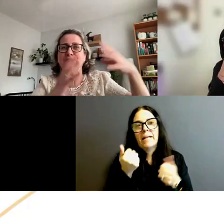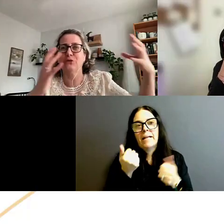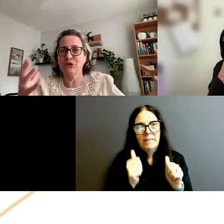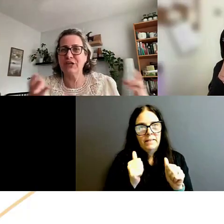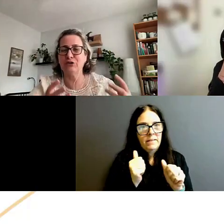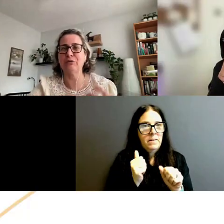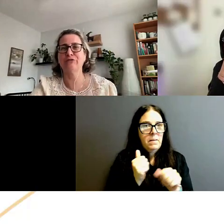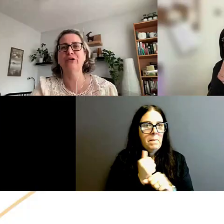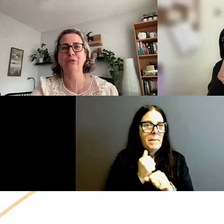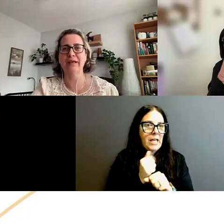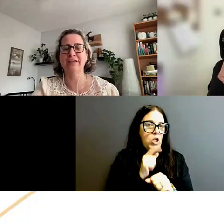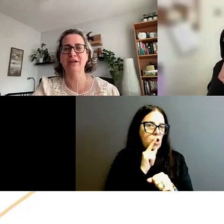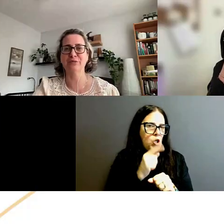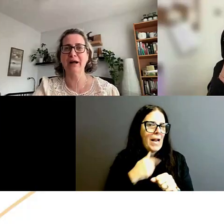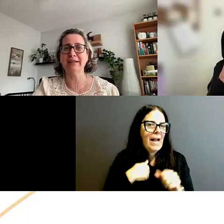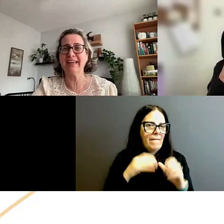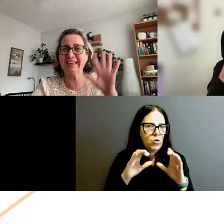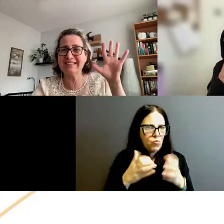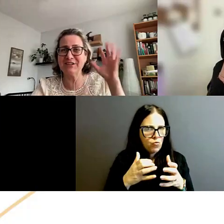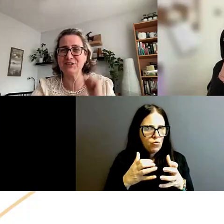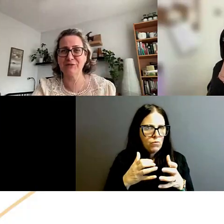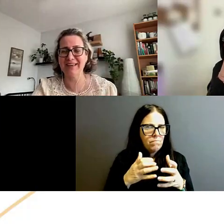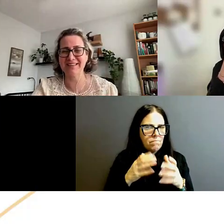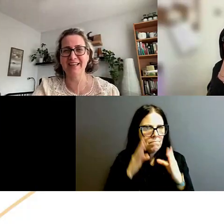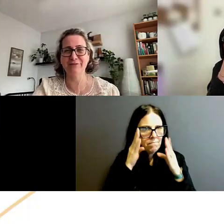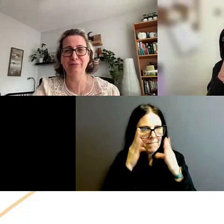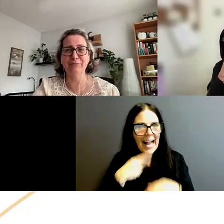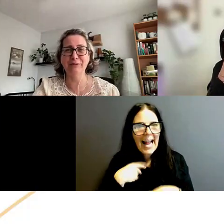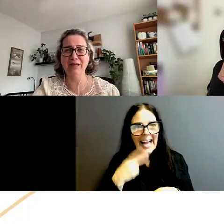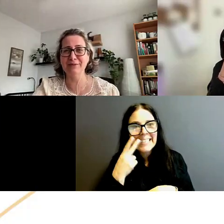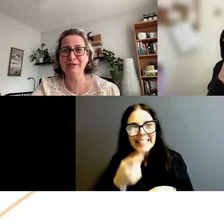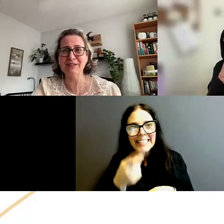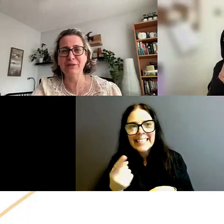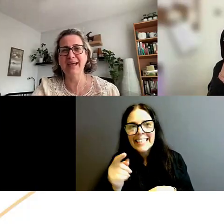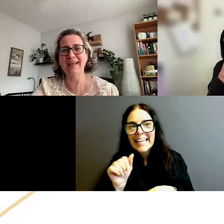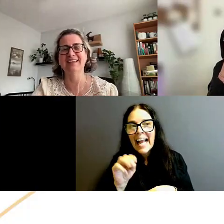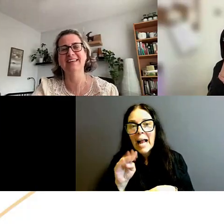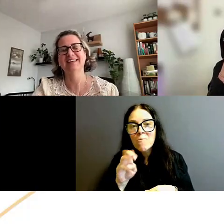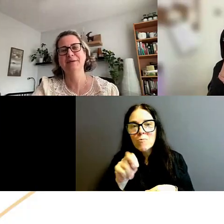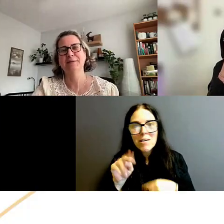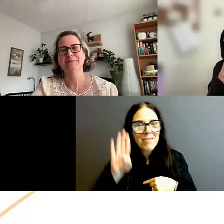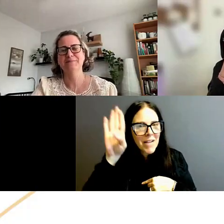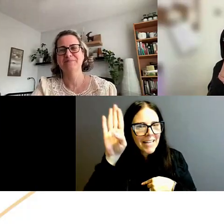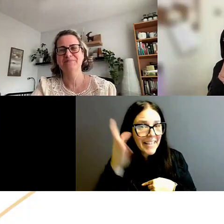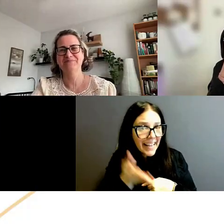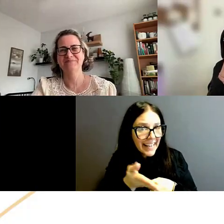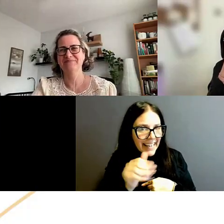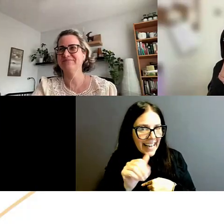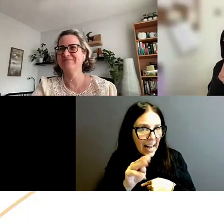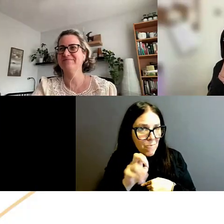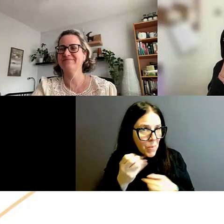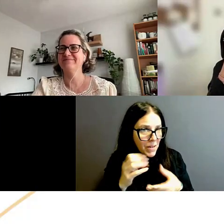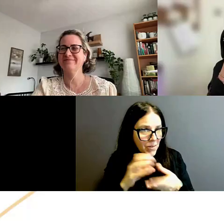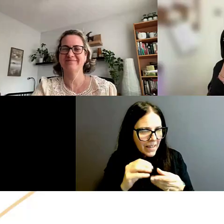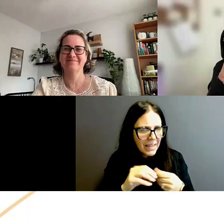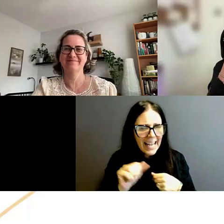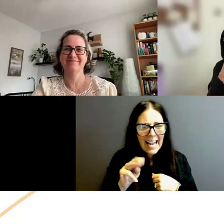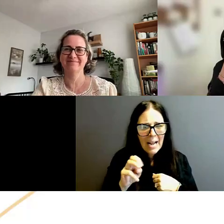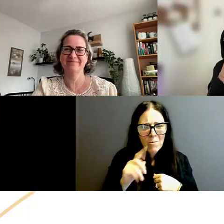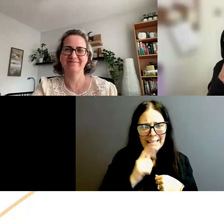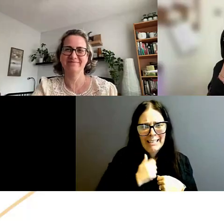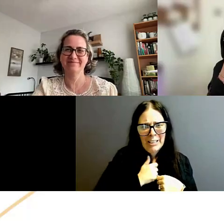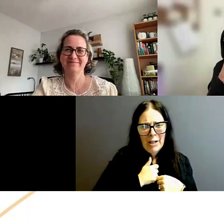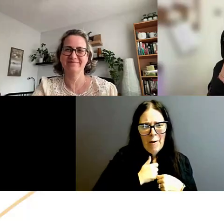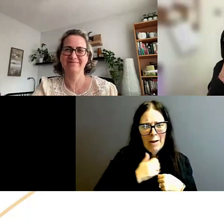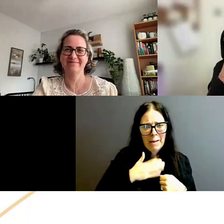that there's a group or following there as well. And I can see there's a raised hand from Ambreen. Ambreen, go ahead. Hi. Sorry if there's a lot of noise over here.